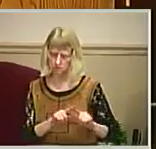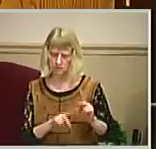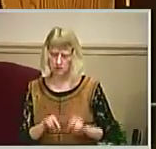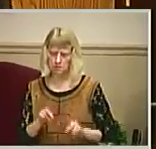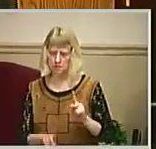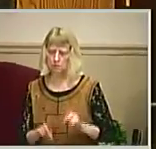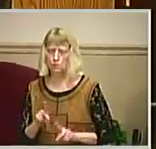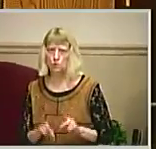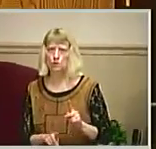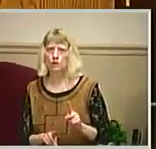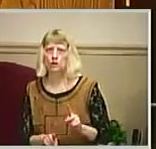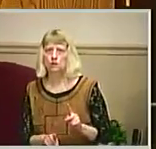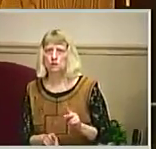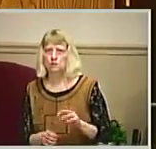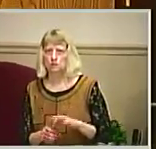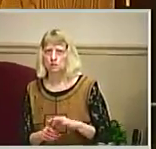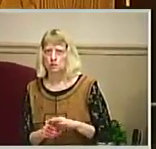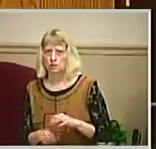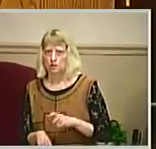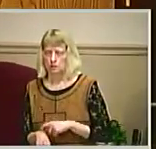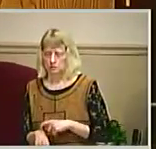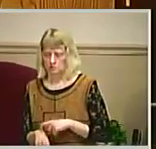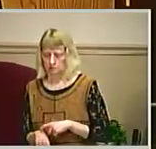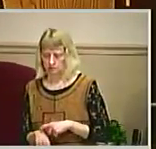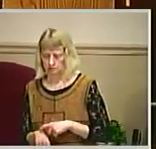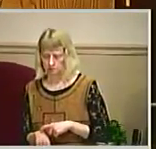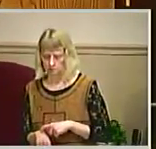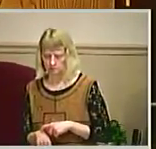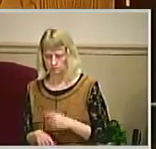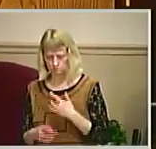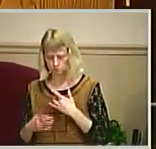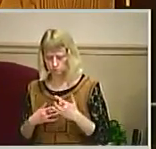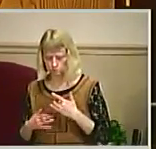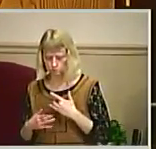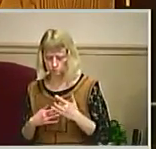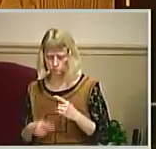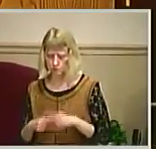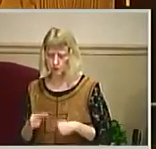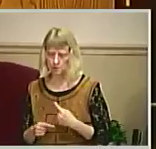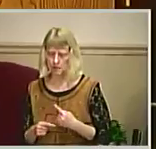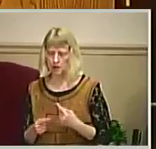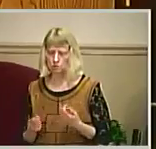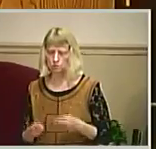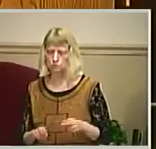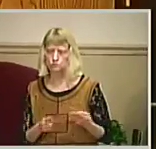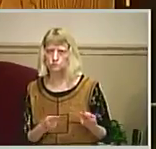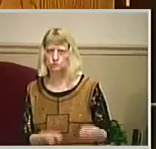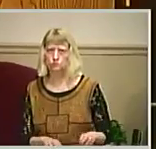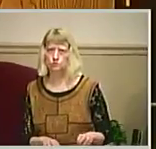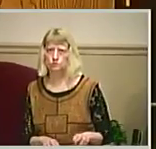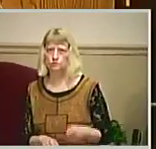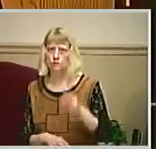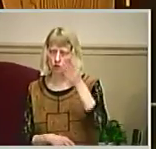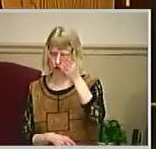in the election, and when they began to be concerned about the way the election was going, I would say, God is in